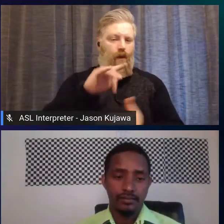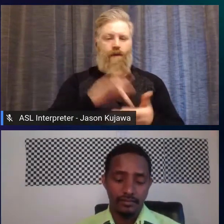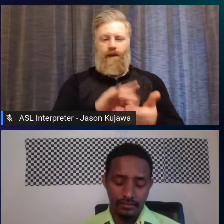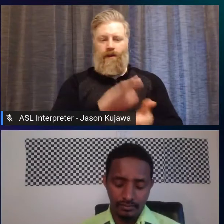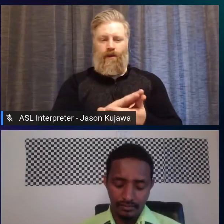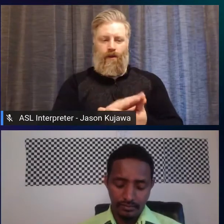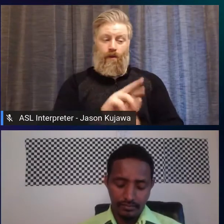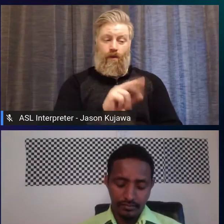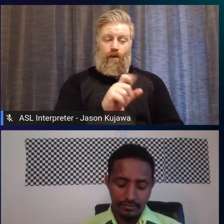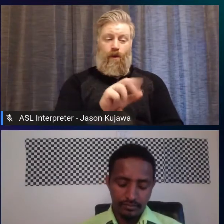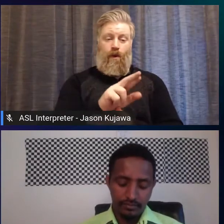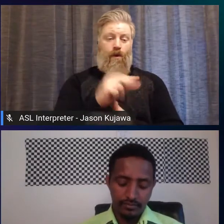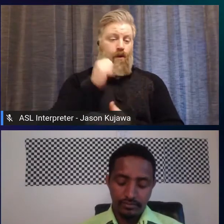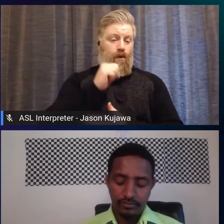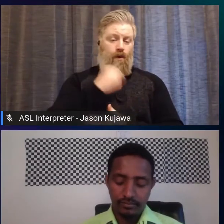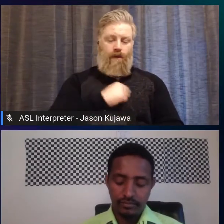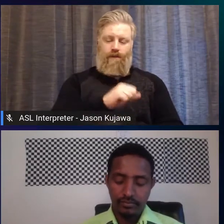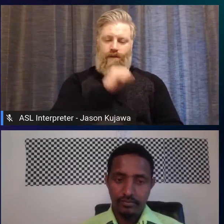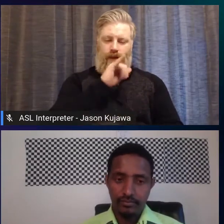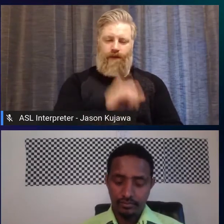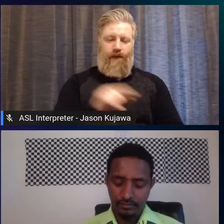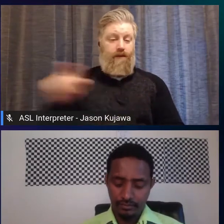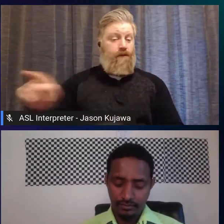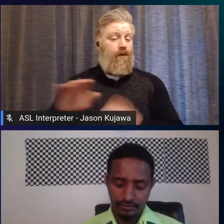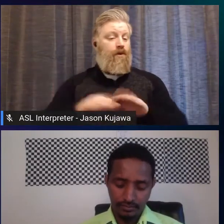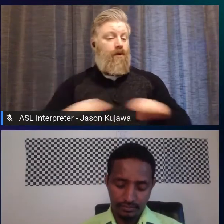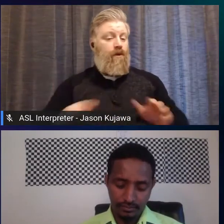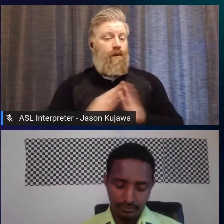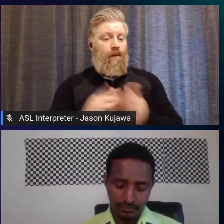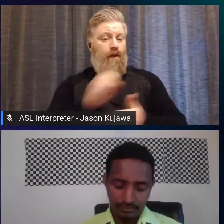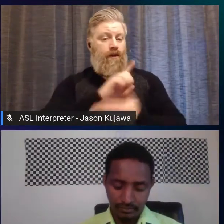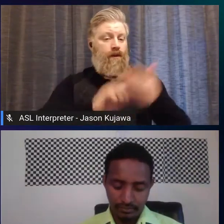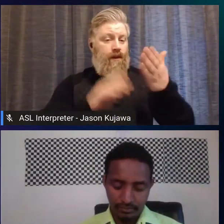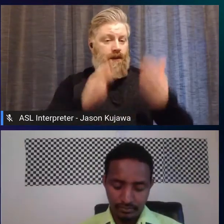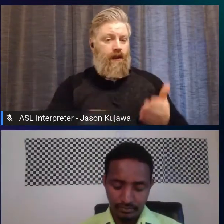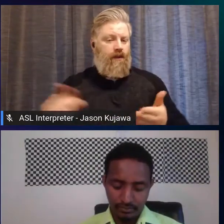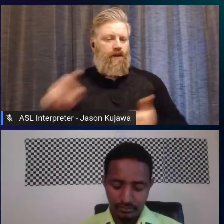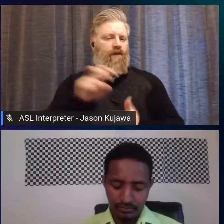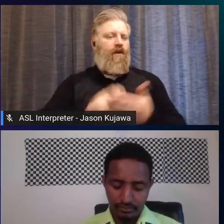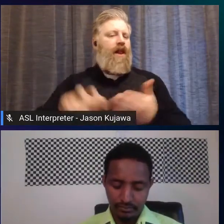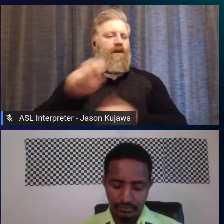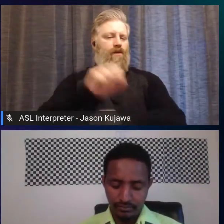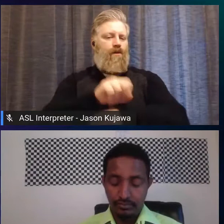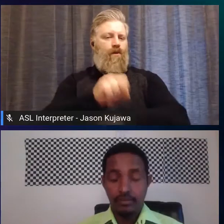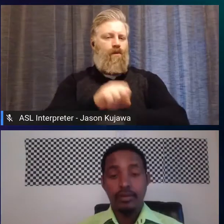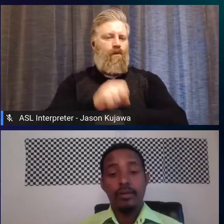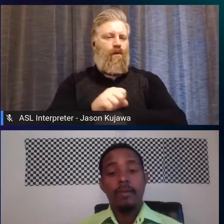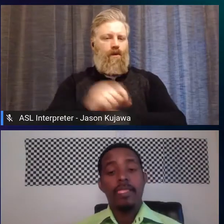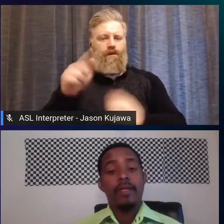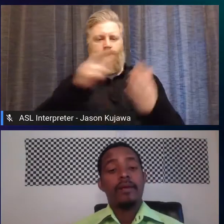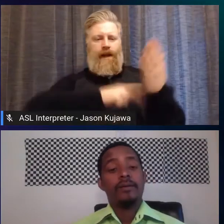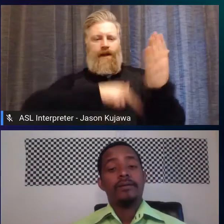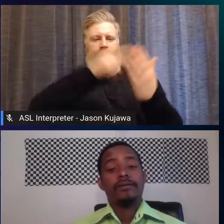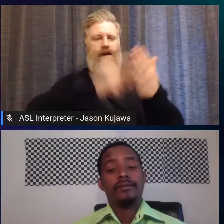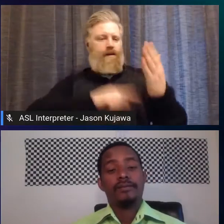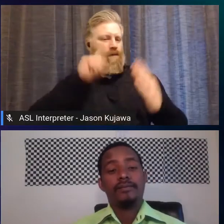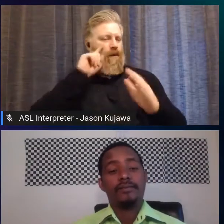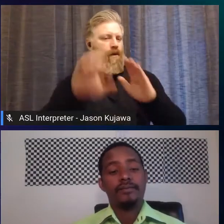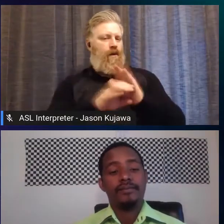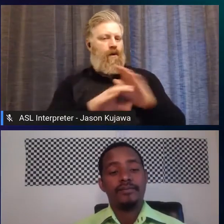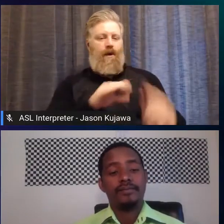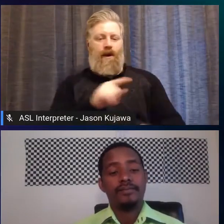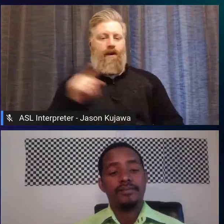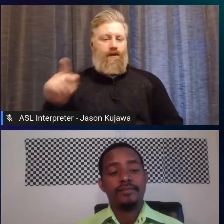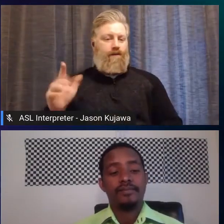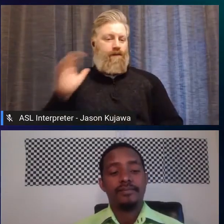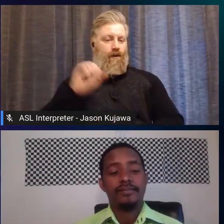She was a children's book designer and freelance illustrator and worked as a portrait artist and aboard a cruise ship, which I used to love. She